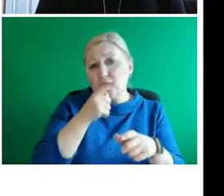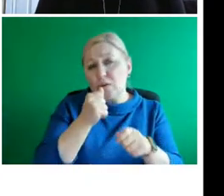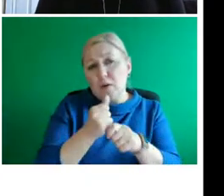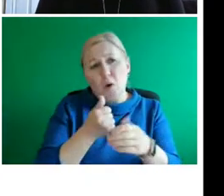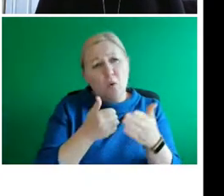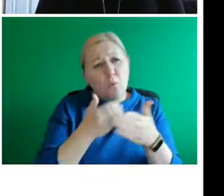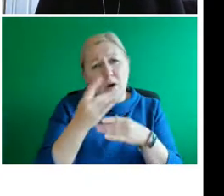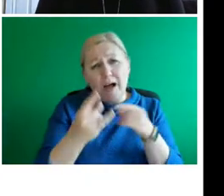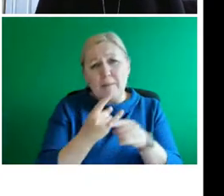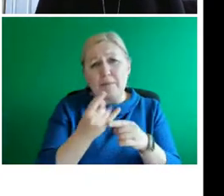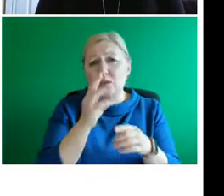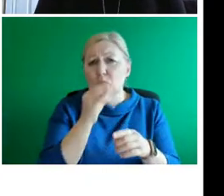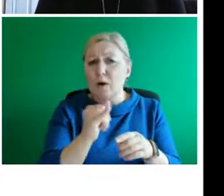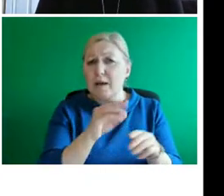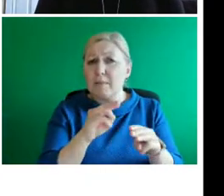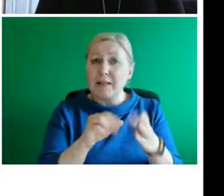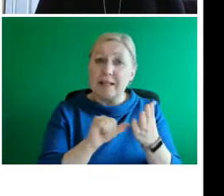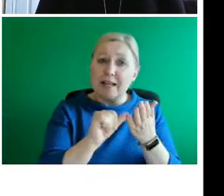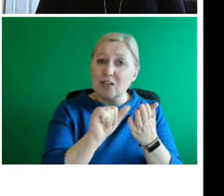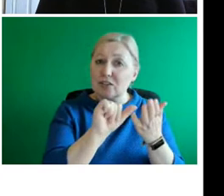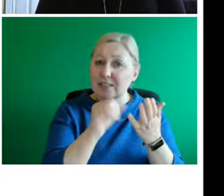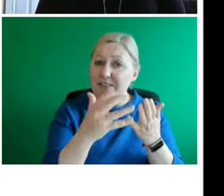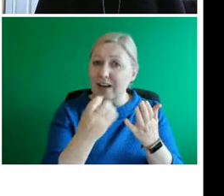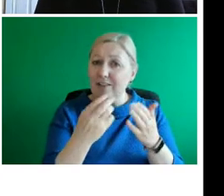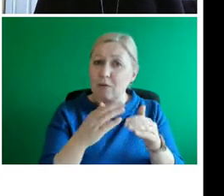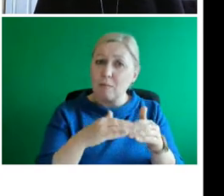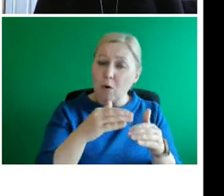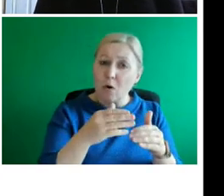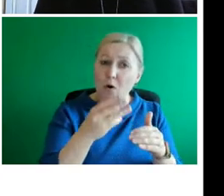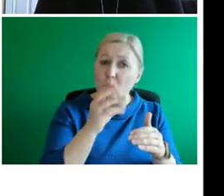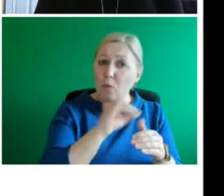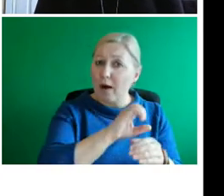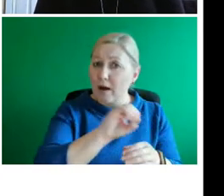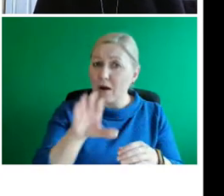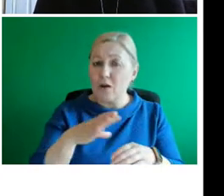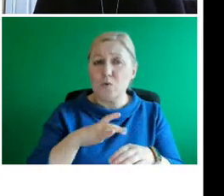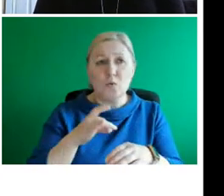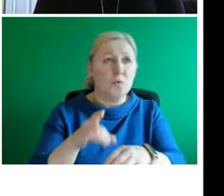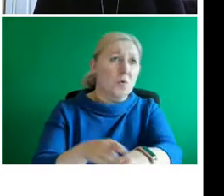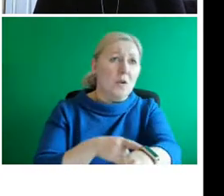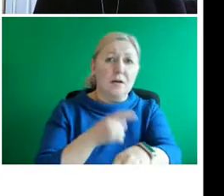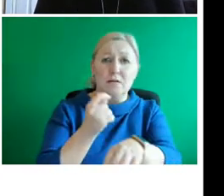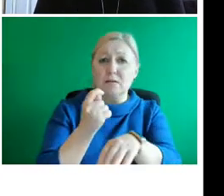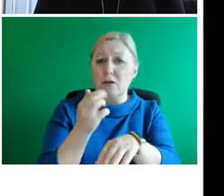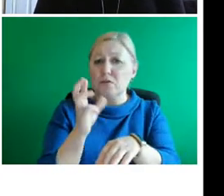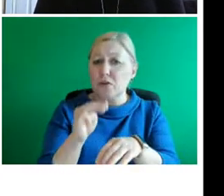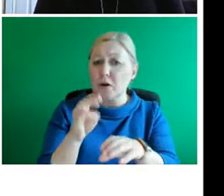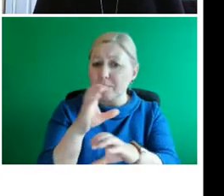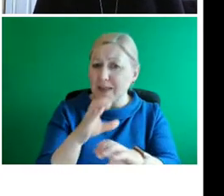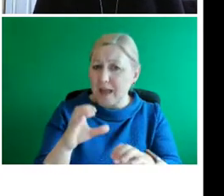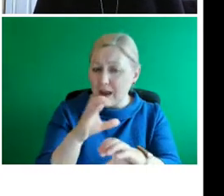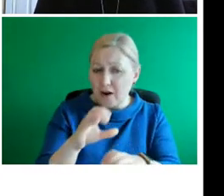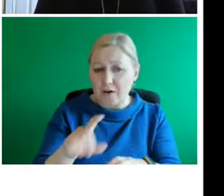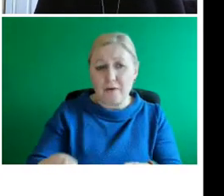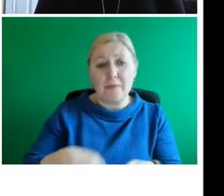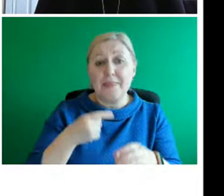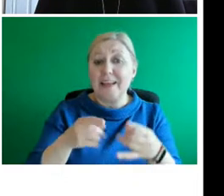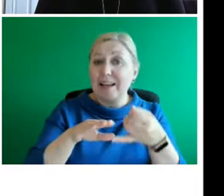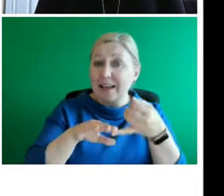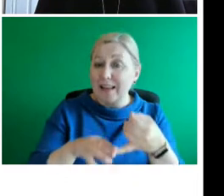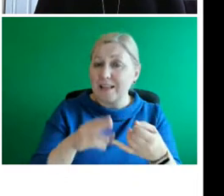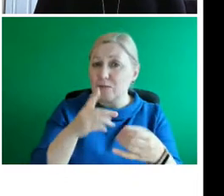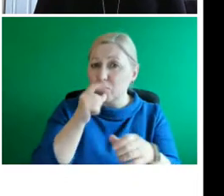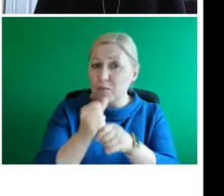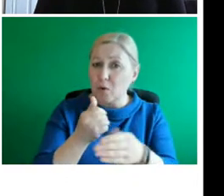finally, then, to just specifically outline what our role as a psychiatry of later life team is in preventing and delaying admission to